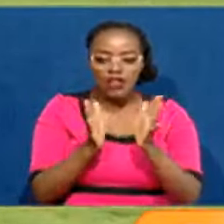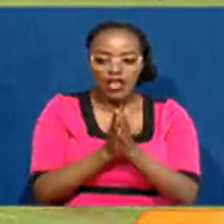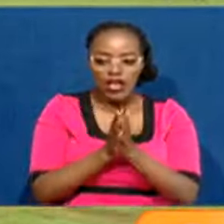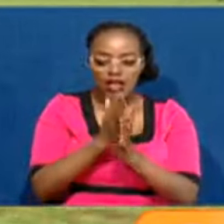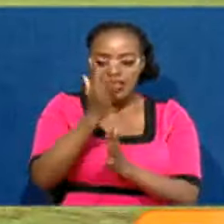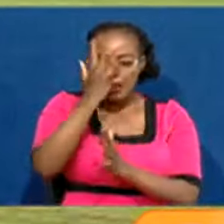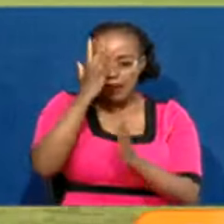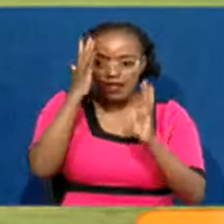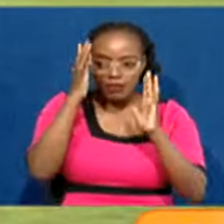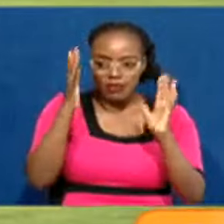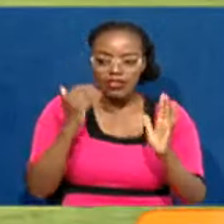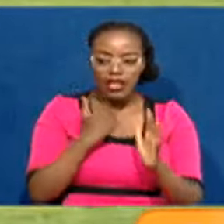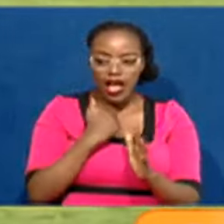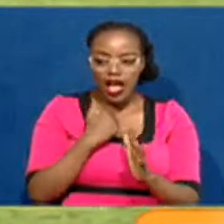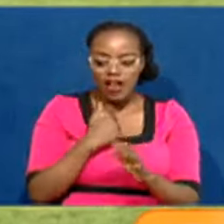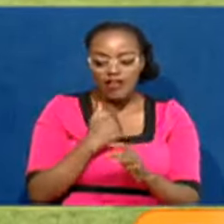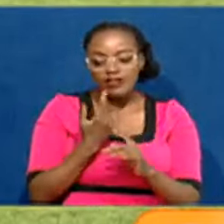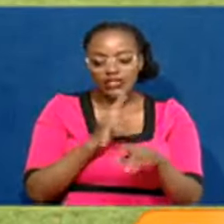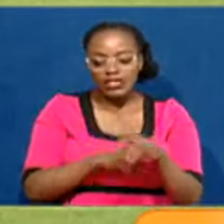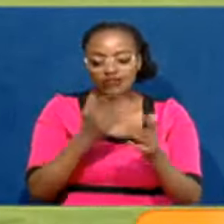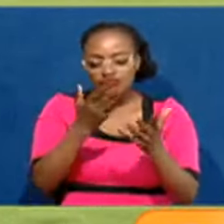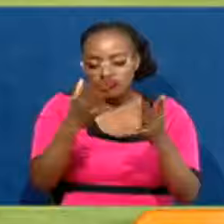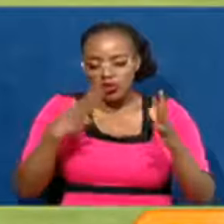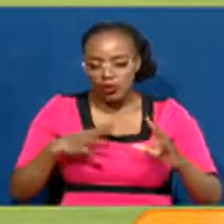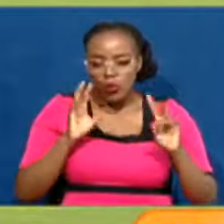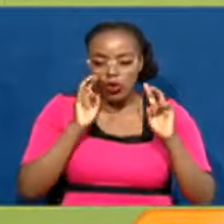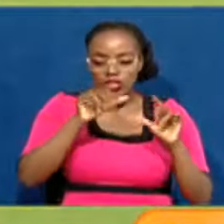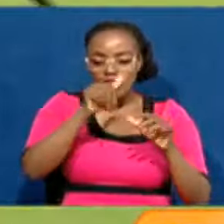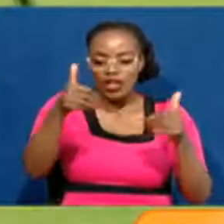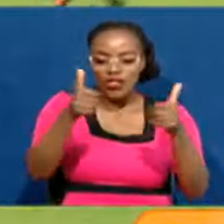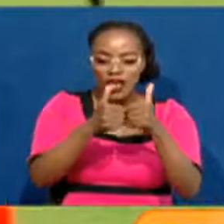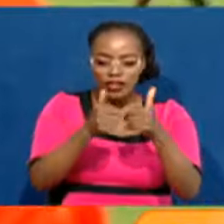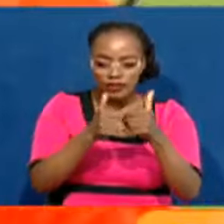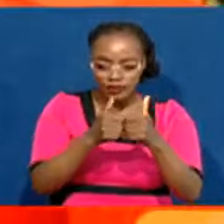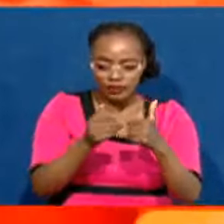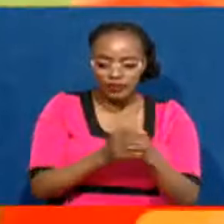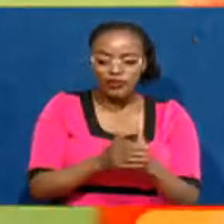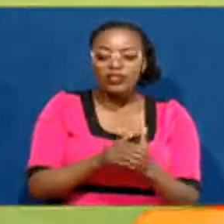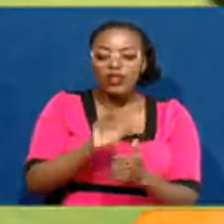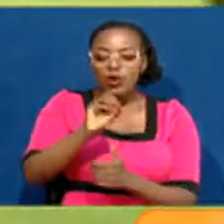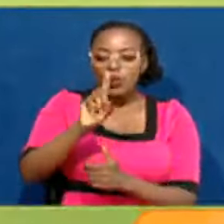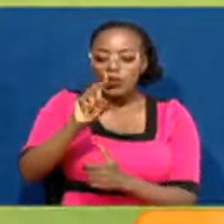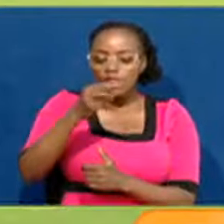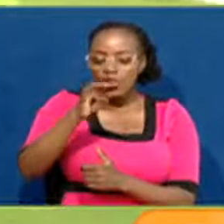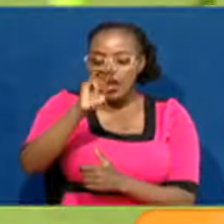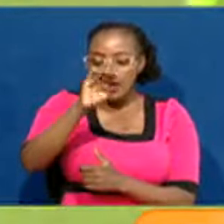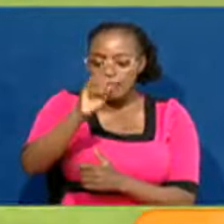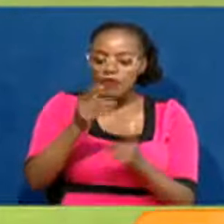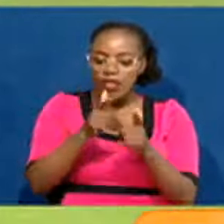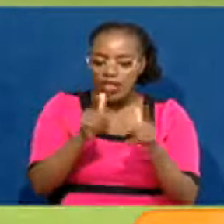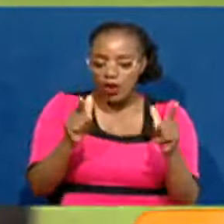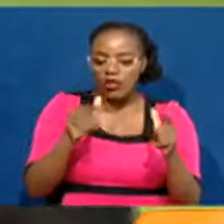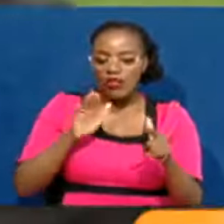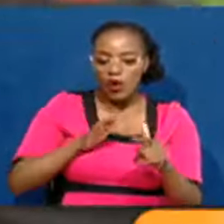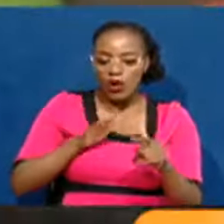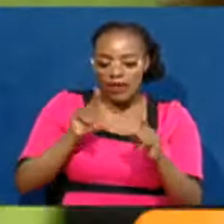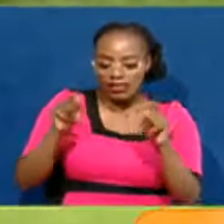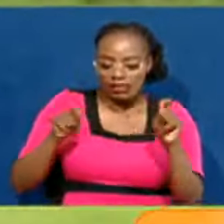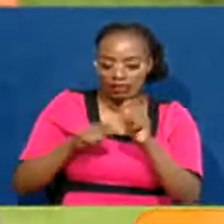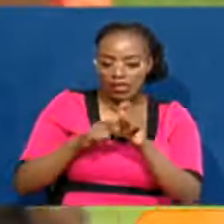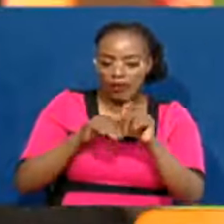embarrassment in front of their fans. In other matches played today, Fasila Diambo's goal gave Ulinzi Starlets maximum points